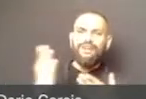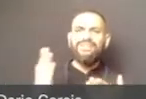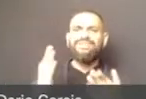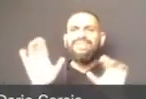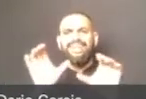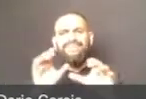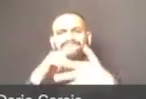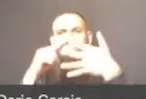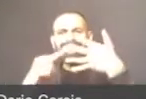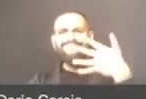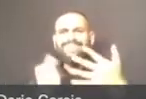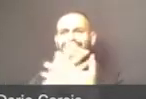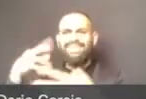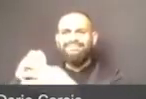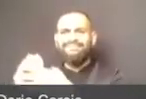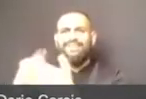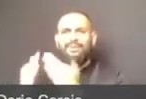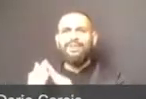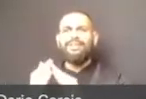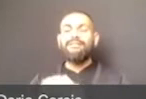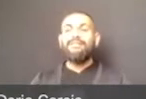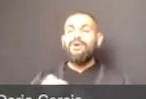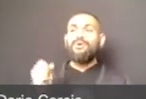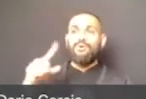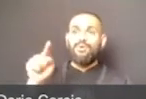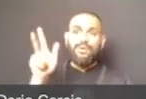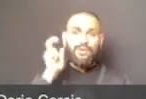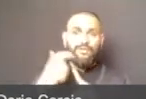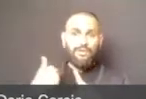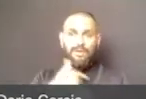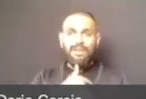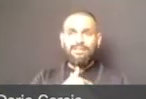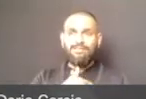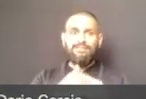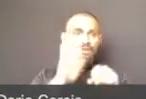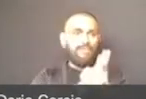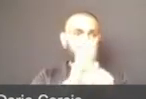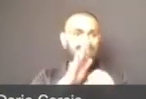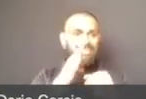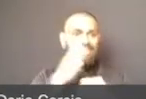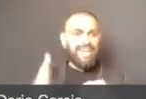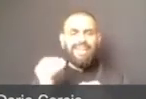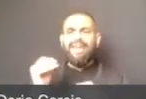community needs. And so you hear from us twice, both on your commercial and business side and on your personal side.